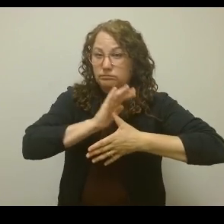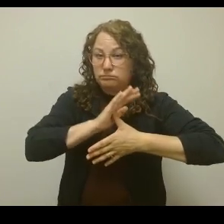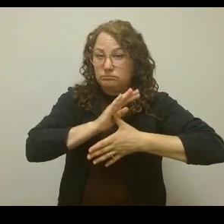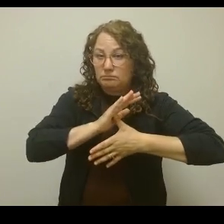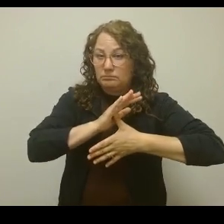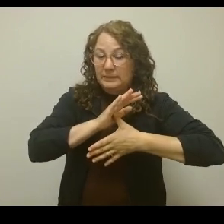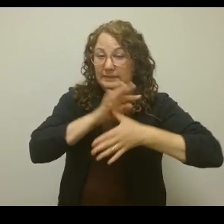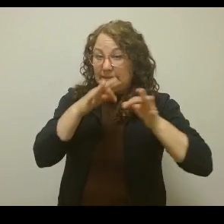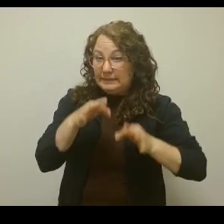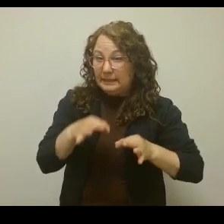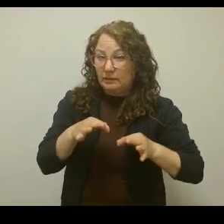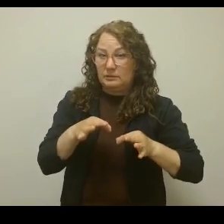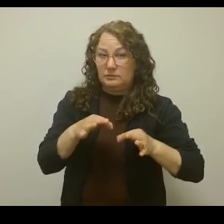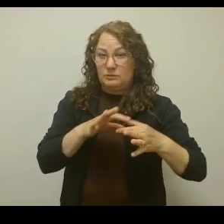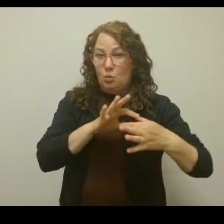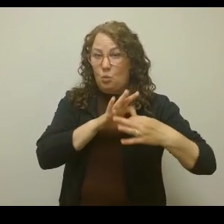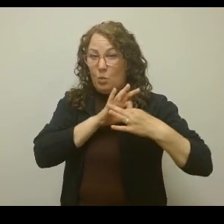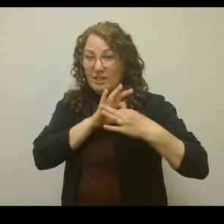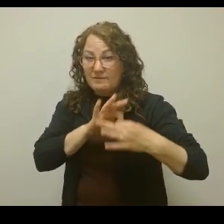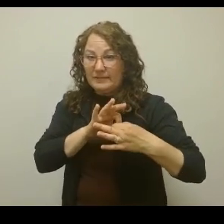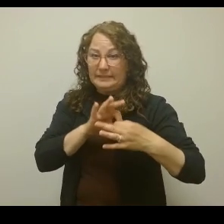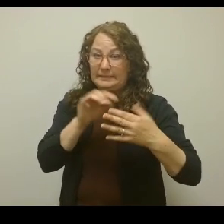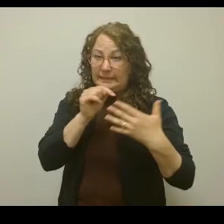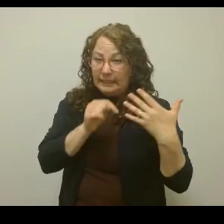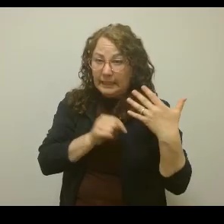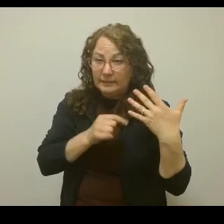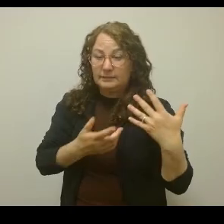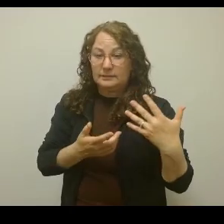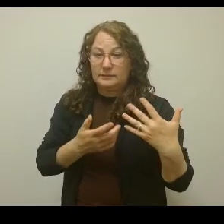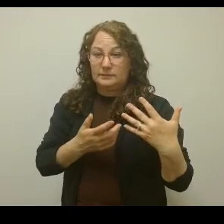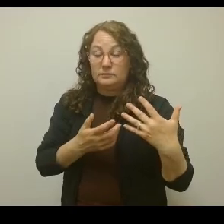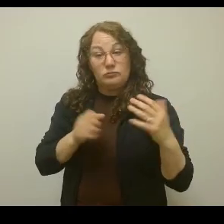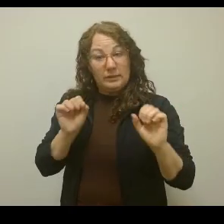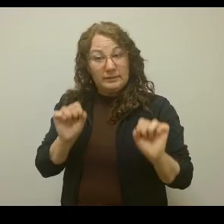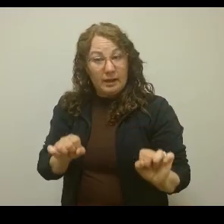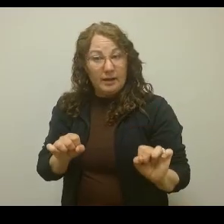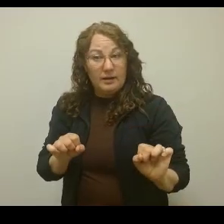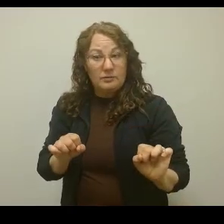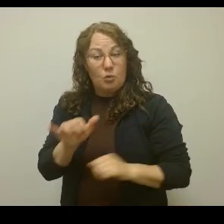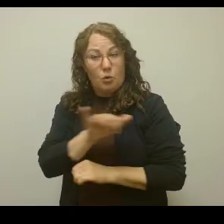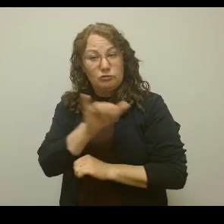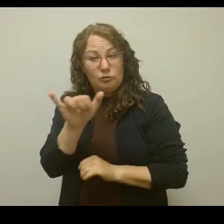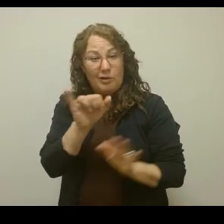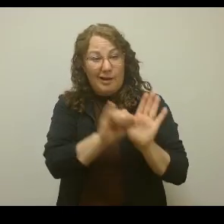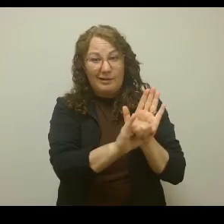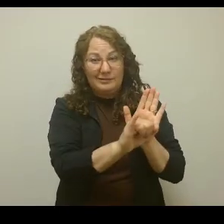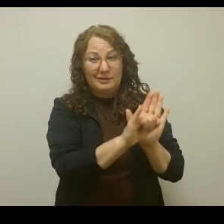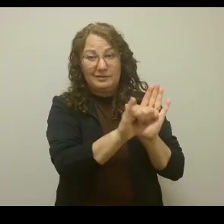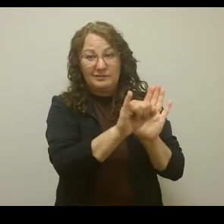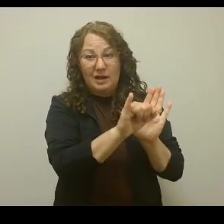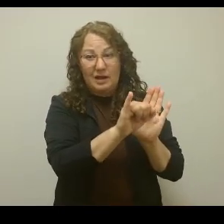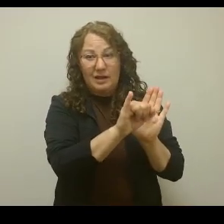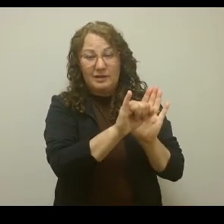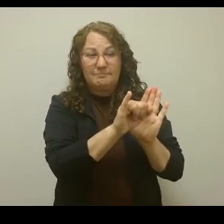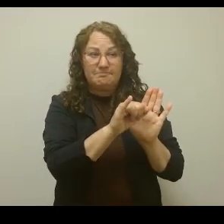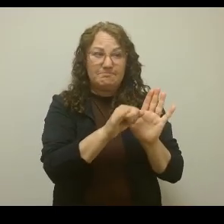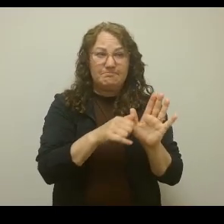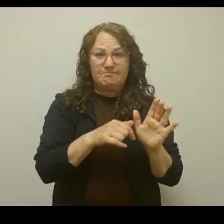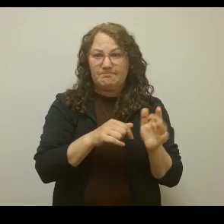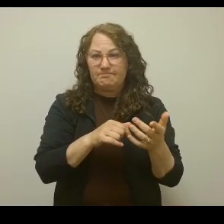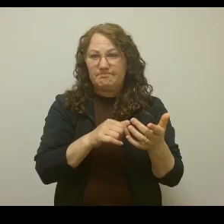details, the relevant details, and can we also identify the less